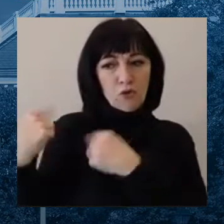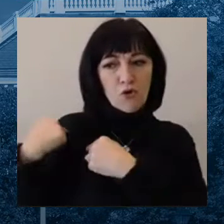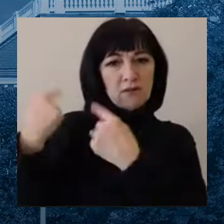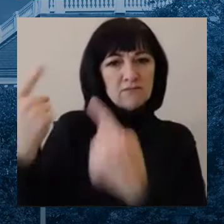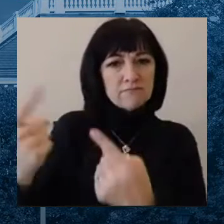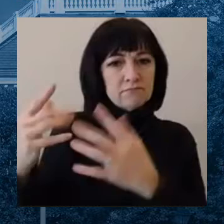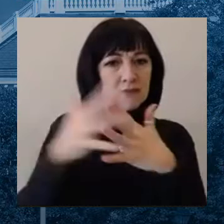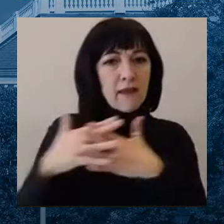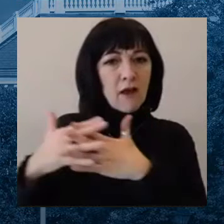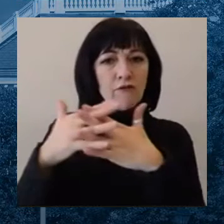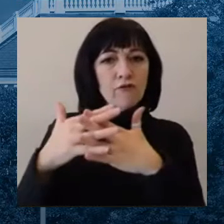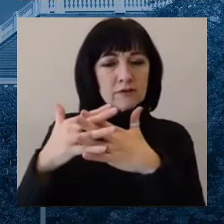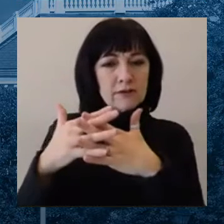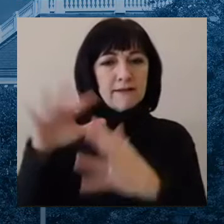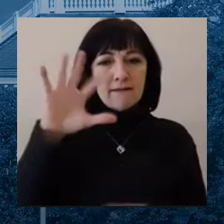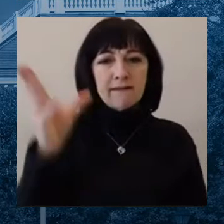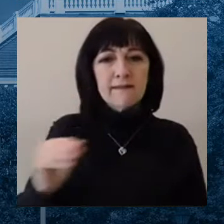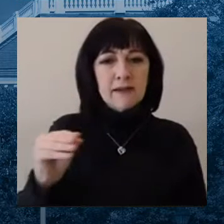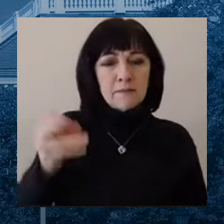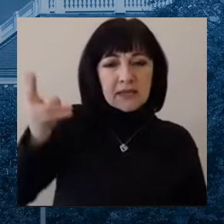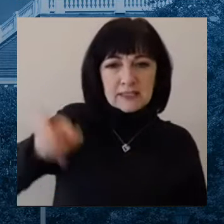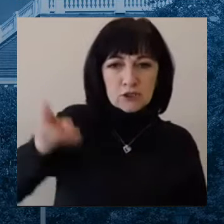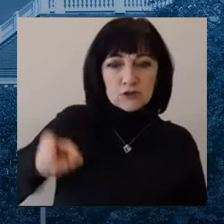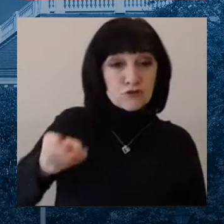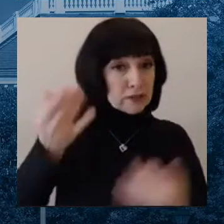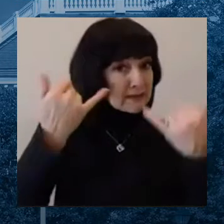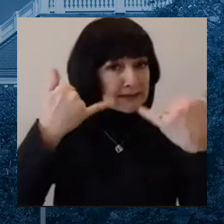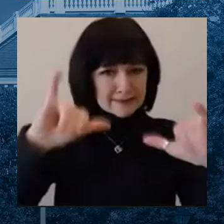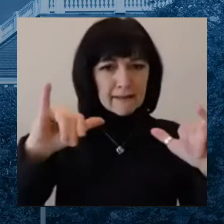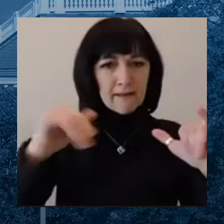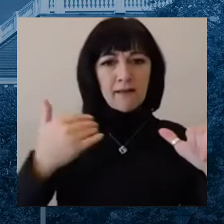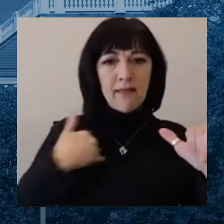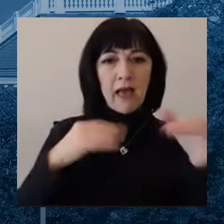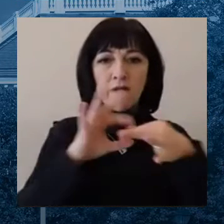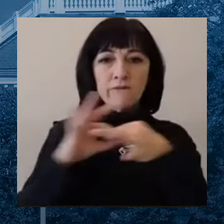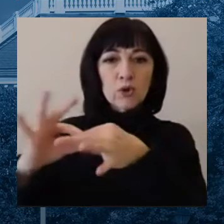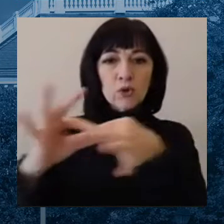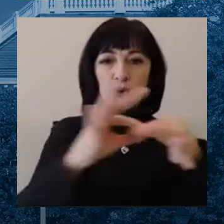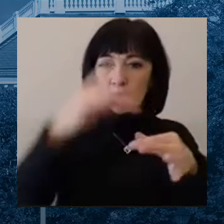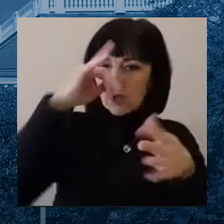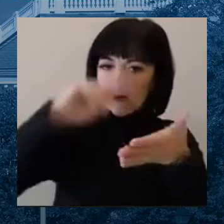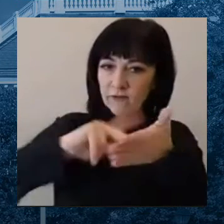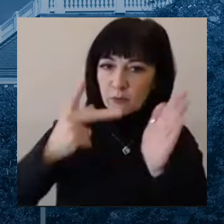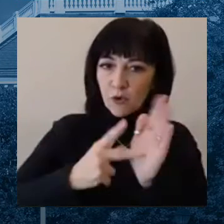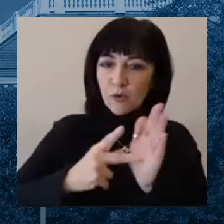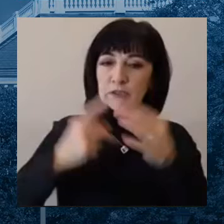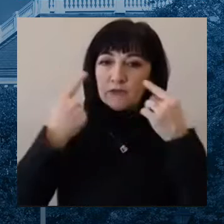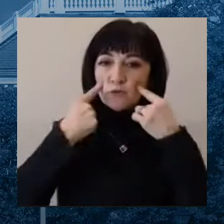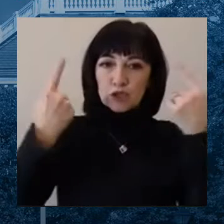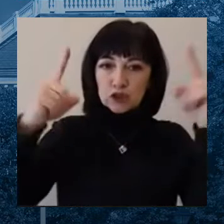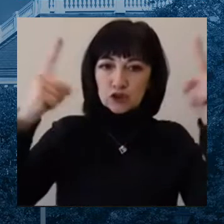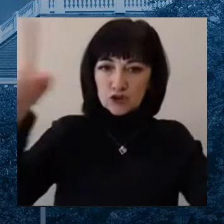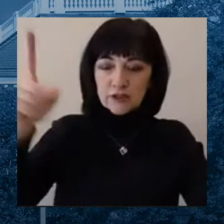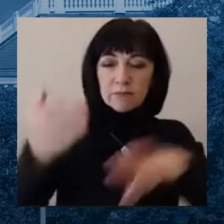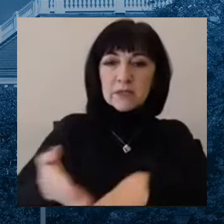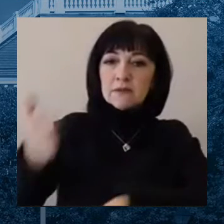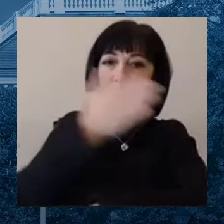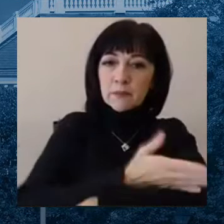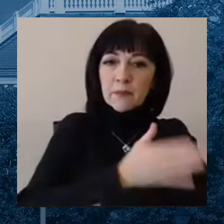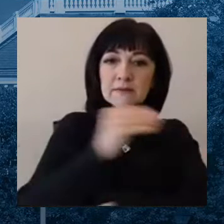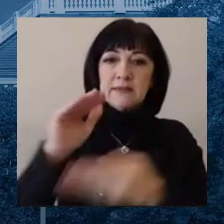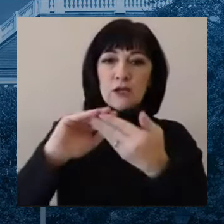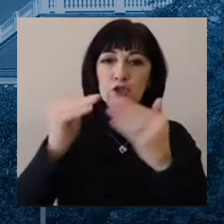history. Here there was and still is unity of purpose for achievement, betterment, and